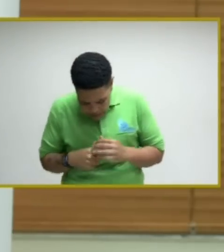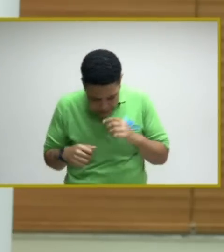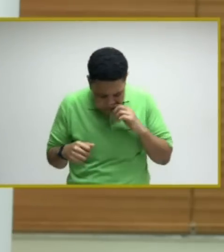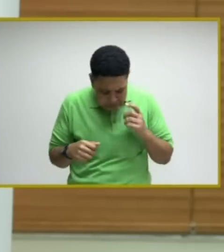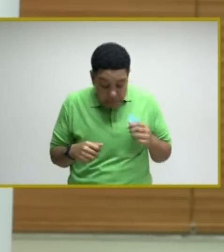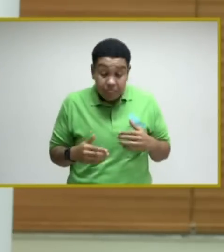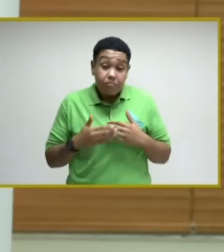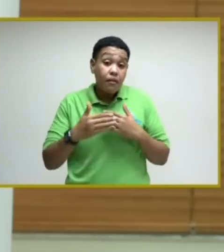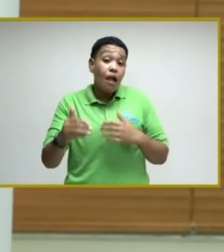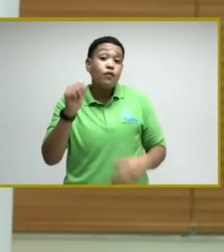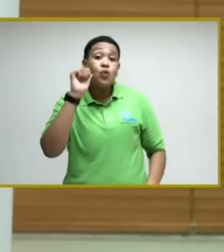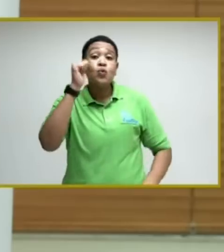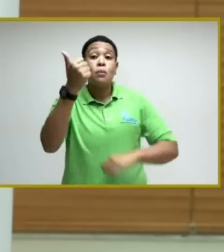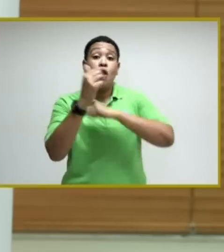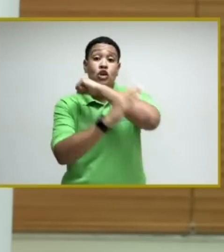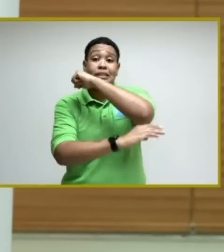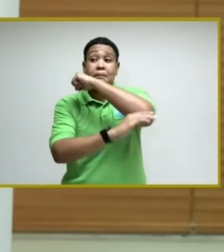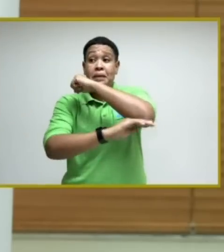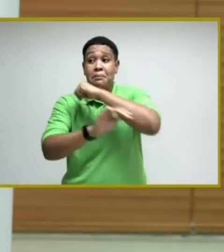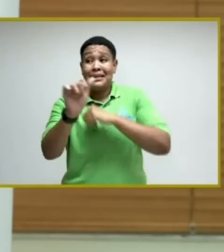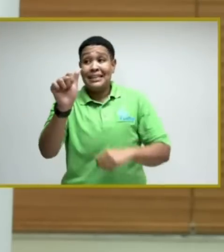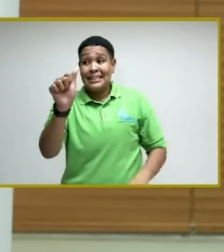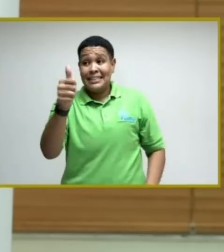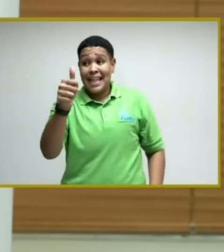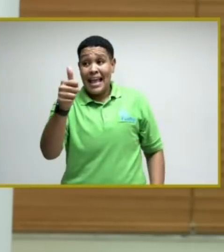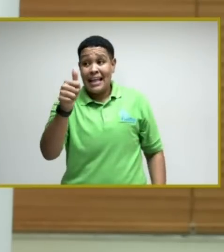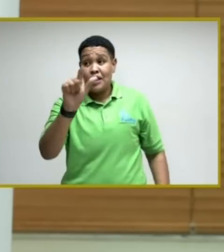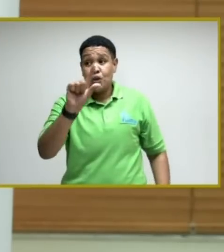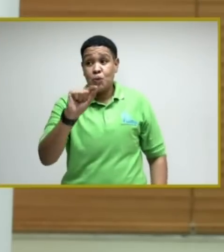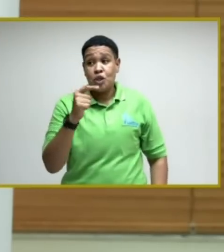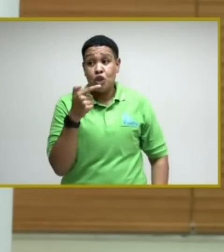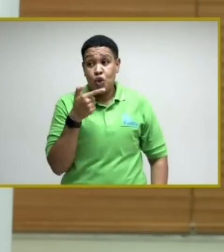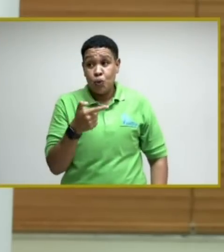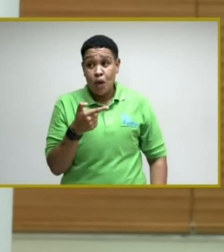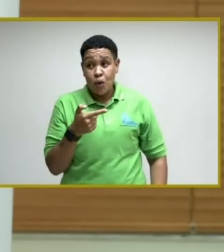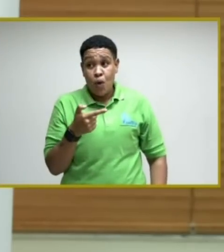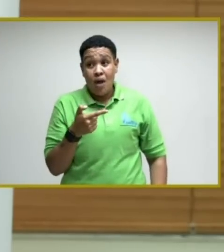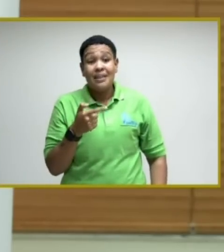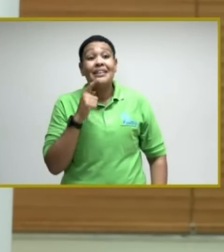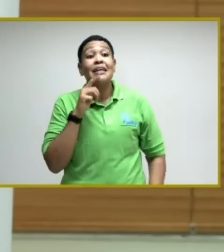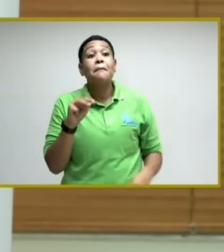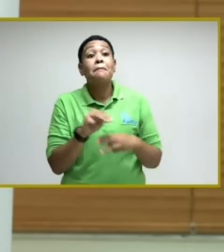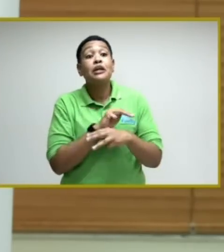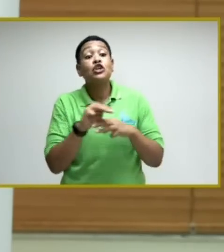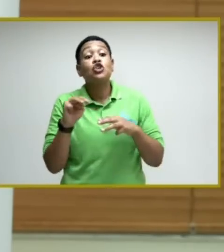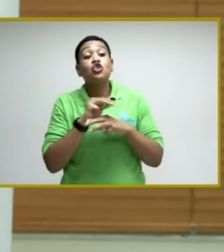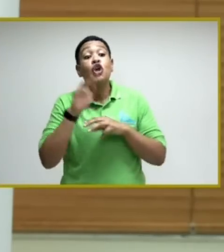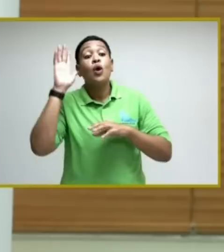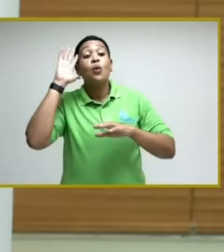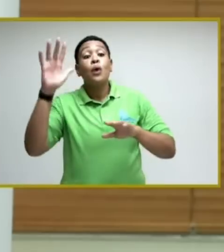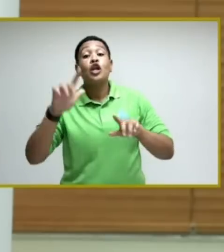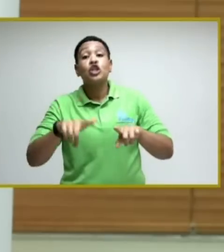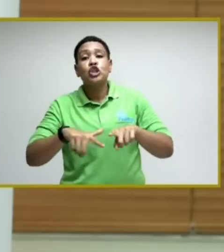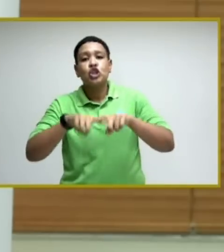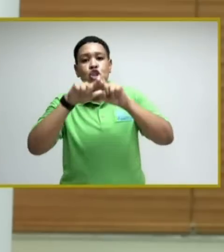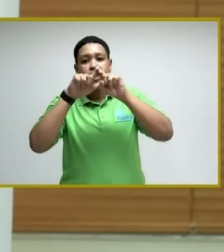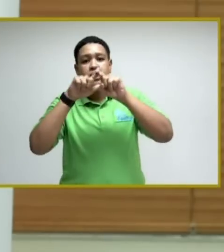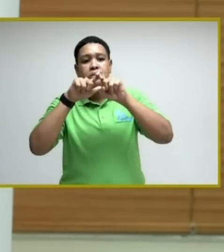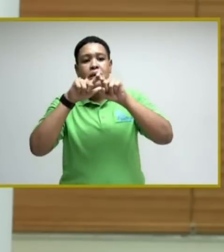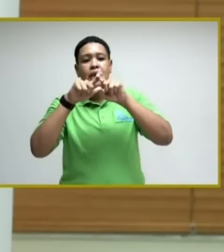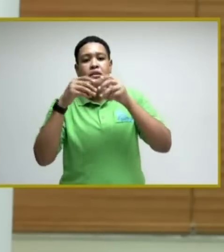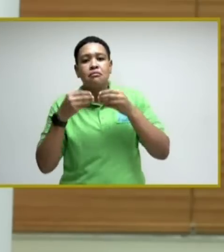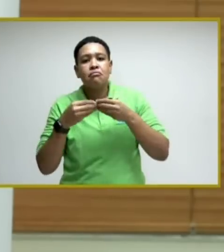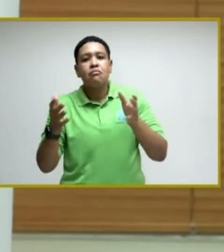after tomorrow, September 10th, 2021, the ministry will be suspending the administration of